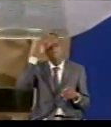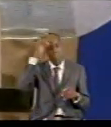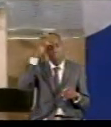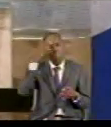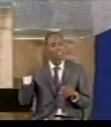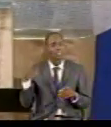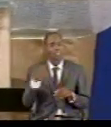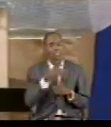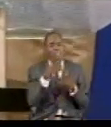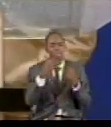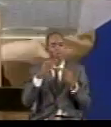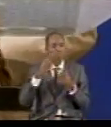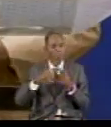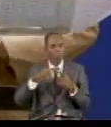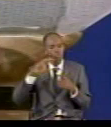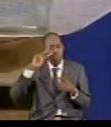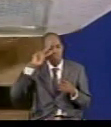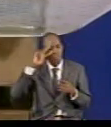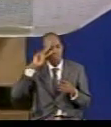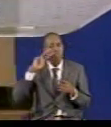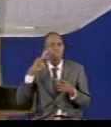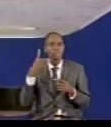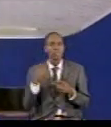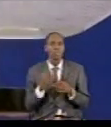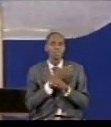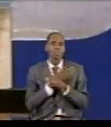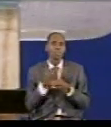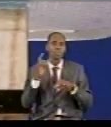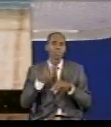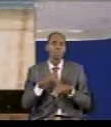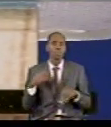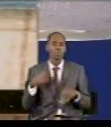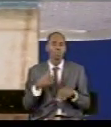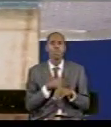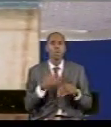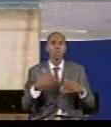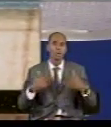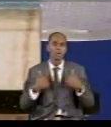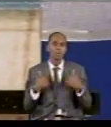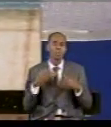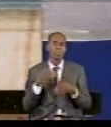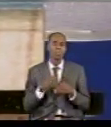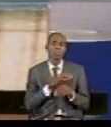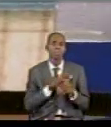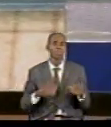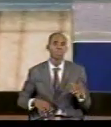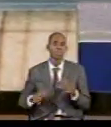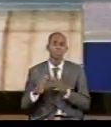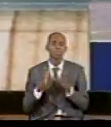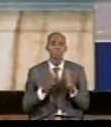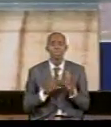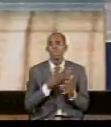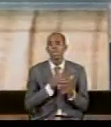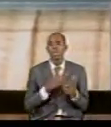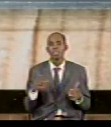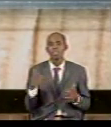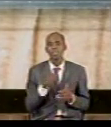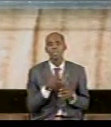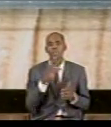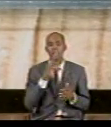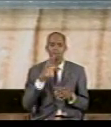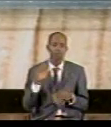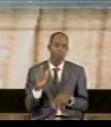we have in Christ, which we have in Christ Jesus. And they are laboring day